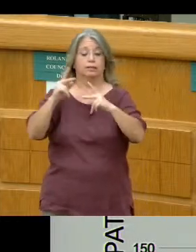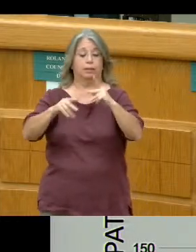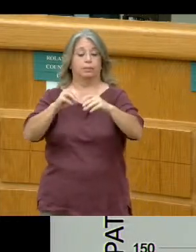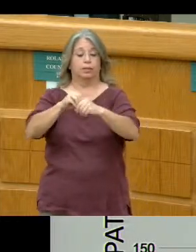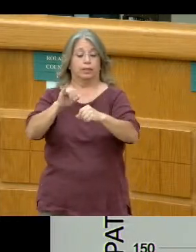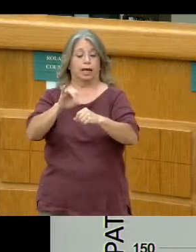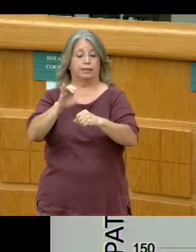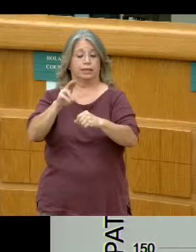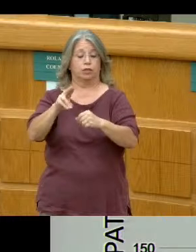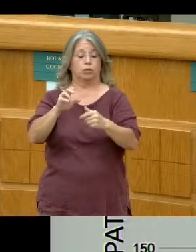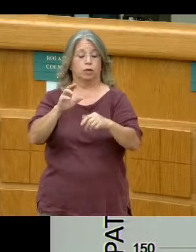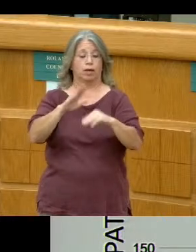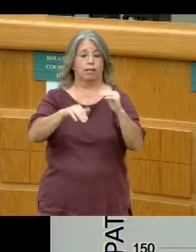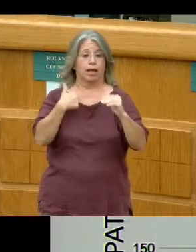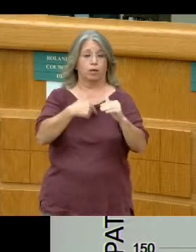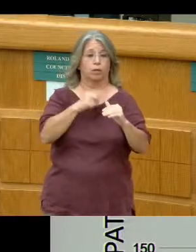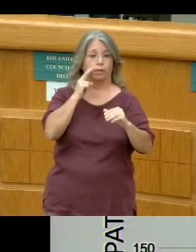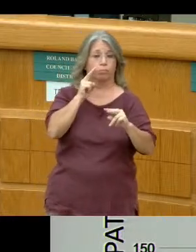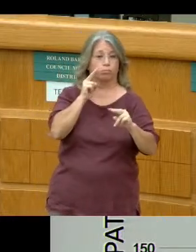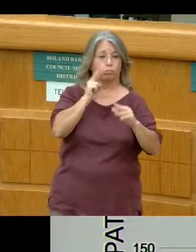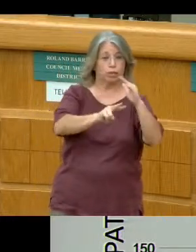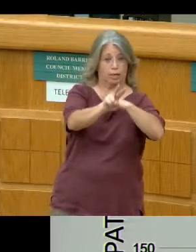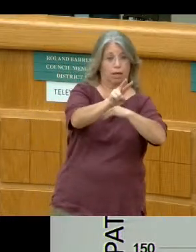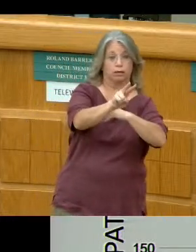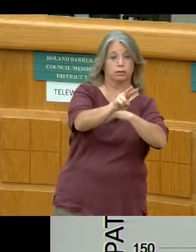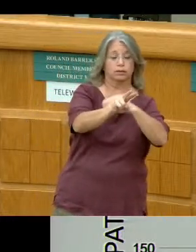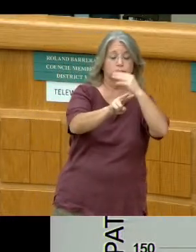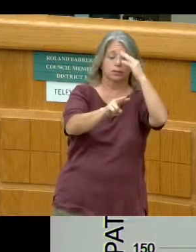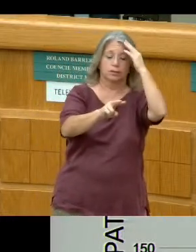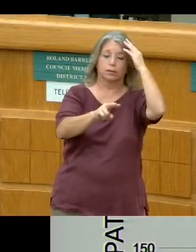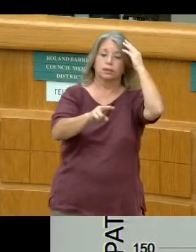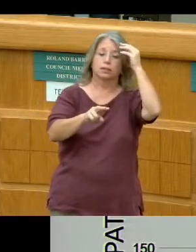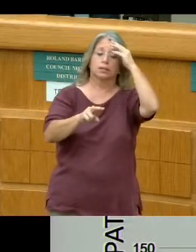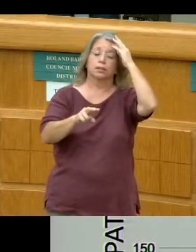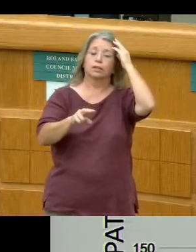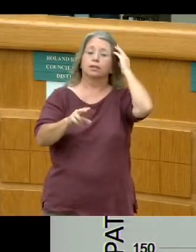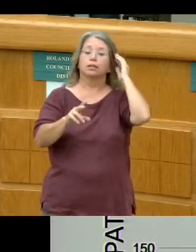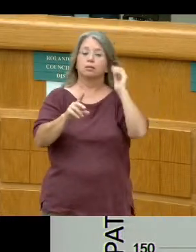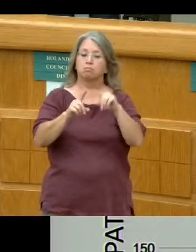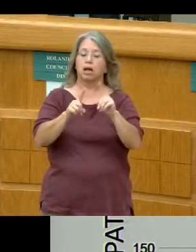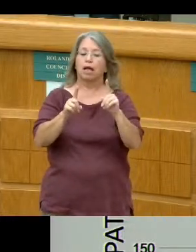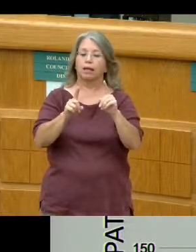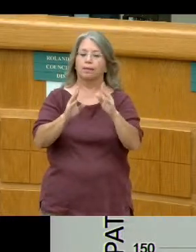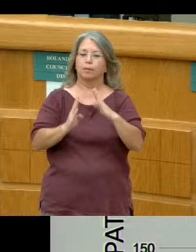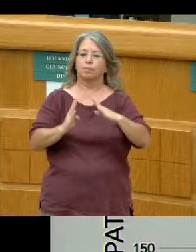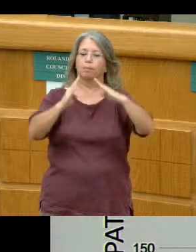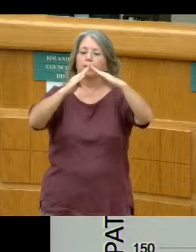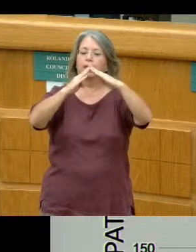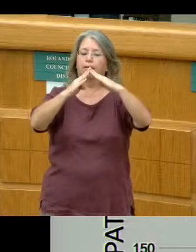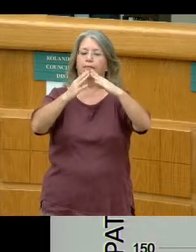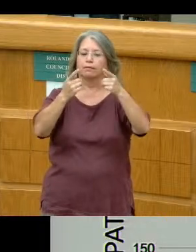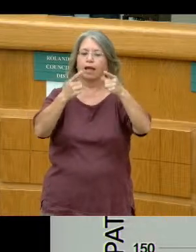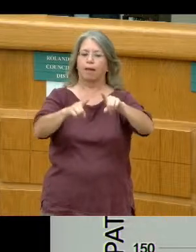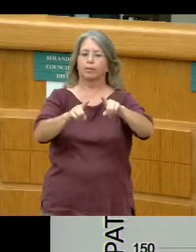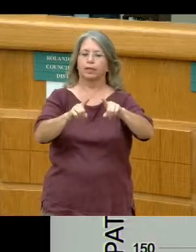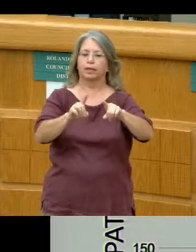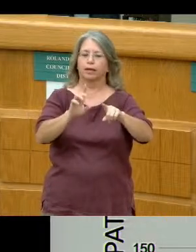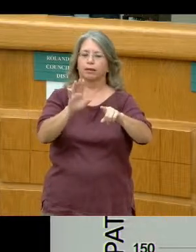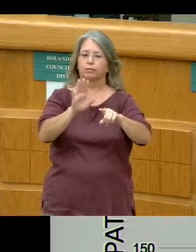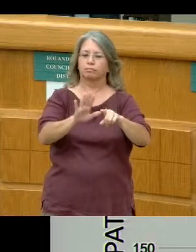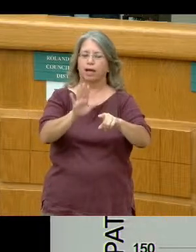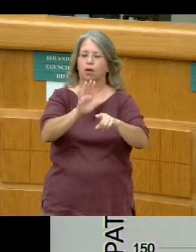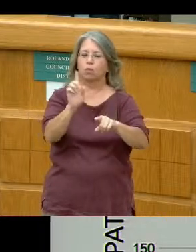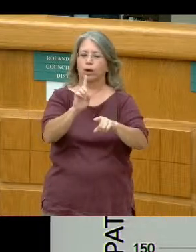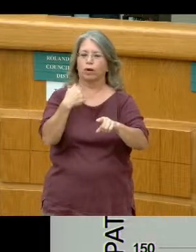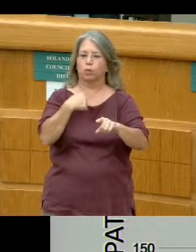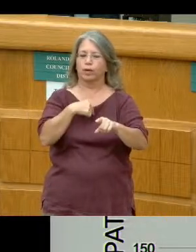last week. The peaking seems to be happening right around when the model was predicting it. And if you're wondering, well, how come I didn't update the